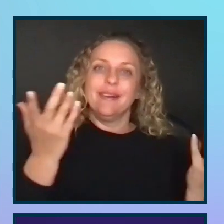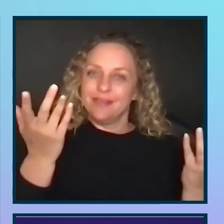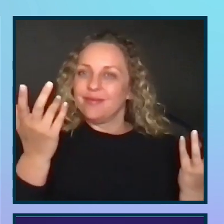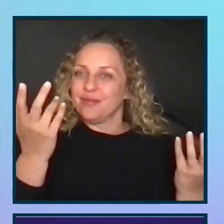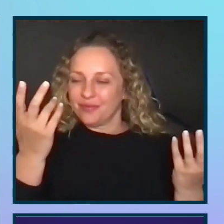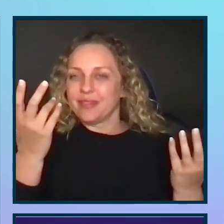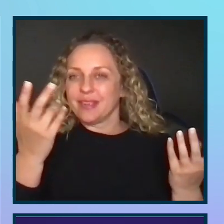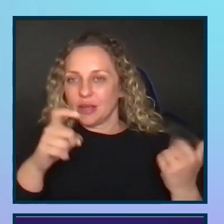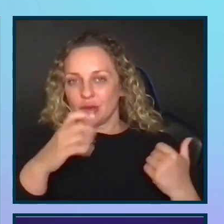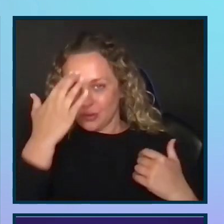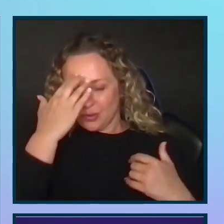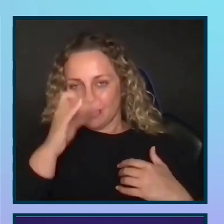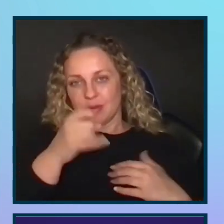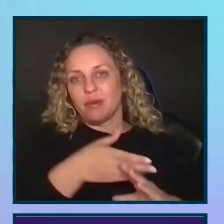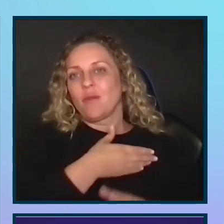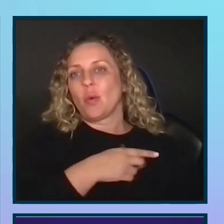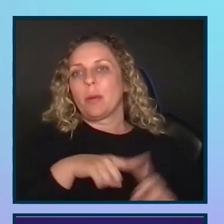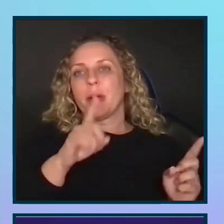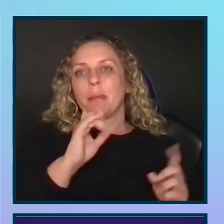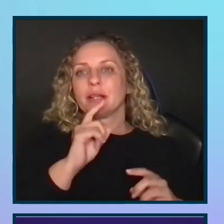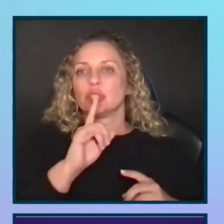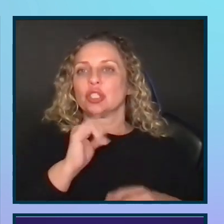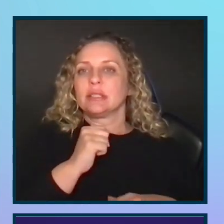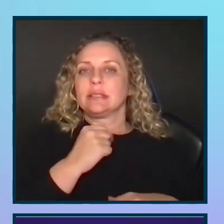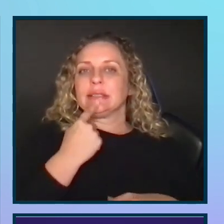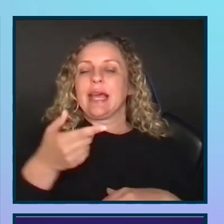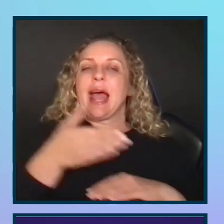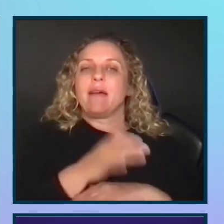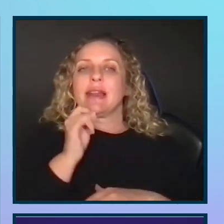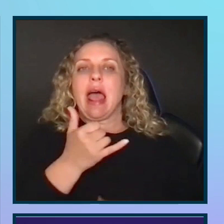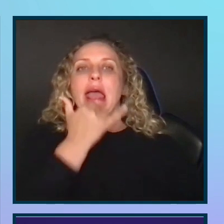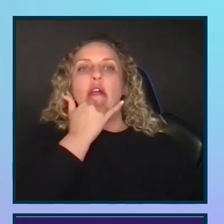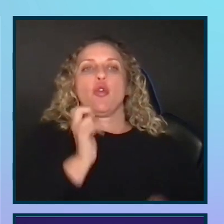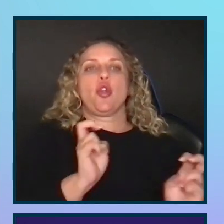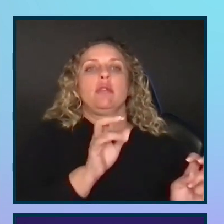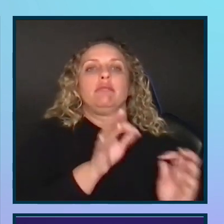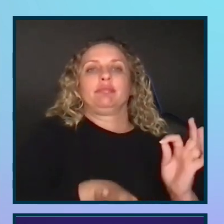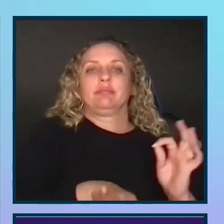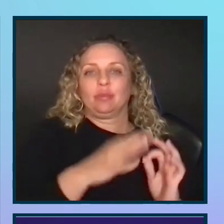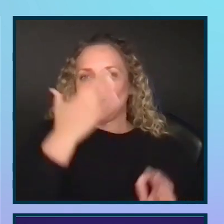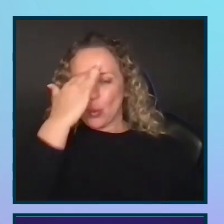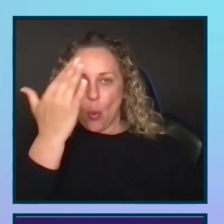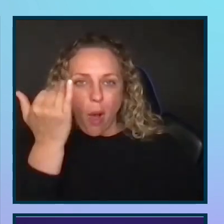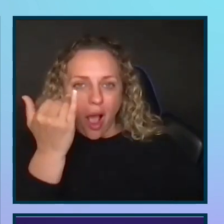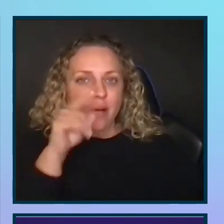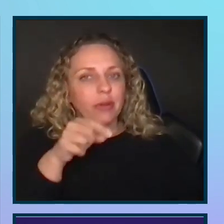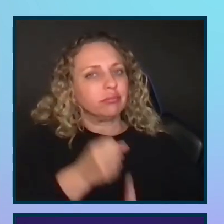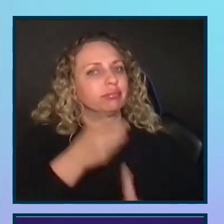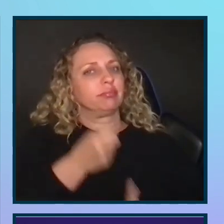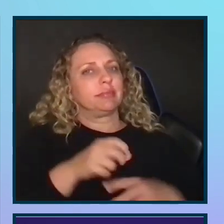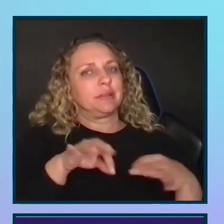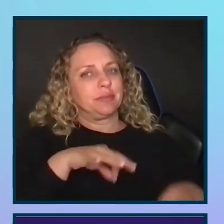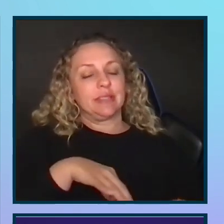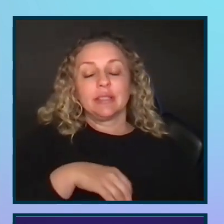you knew that, it should say it beforehand, but also make sure it's still said after and not just error. And then keeping in mind when people with